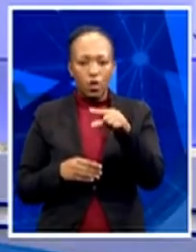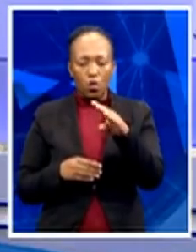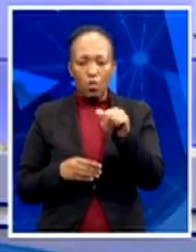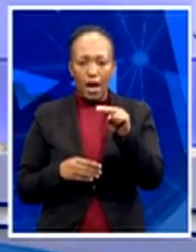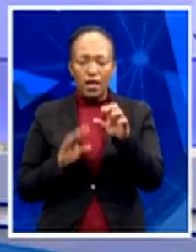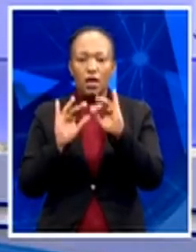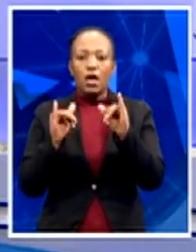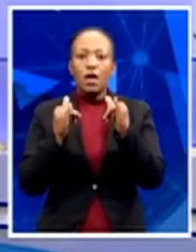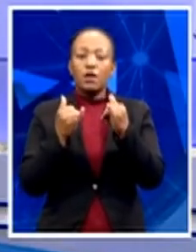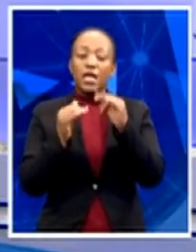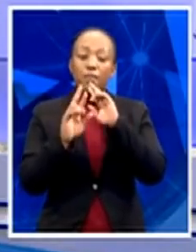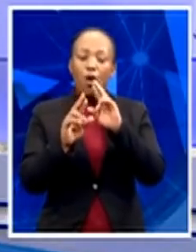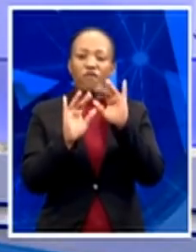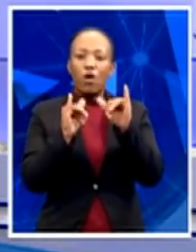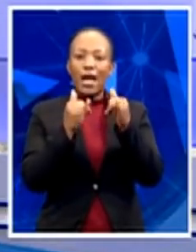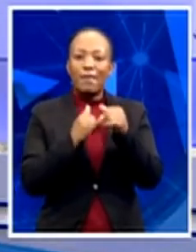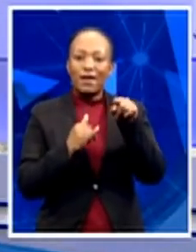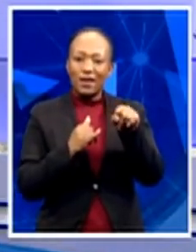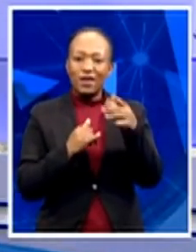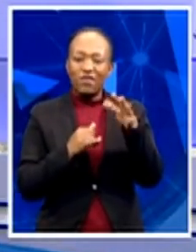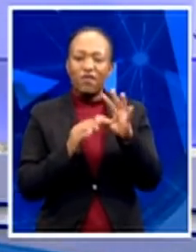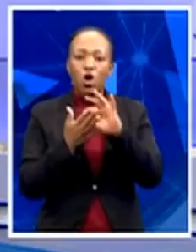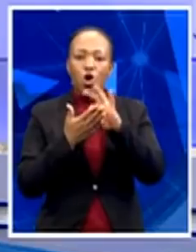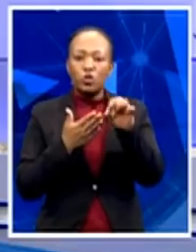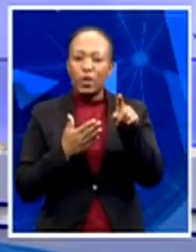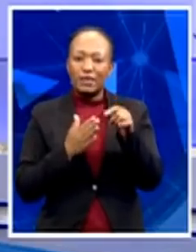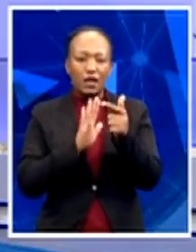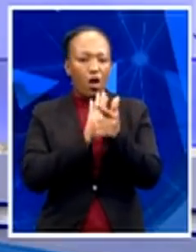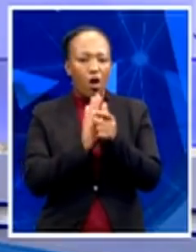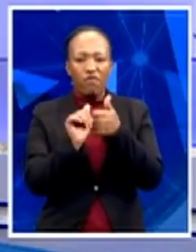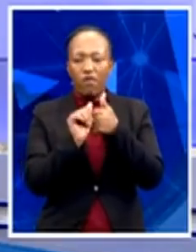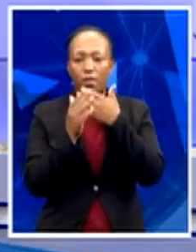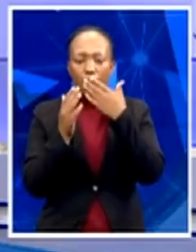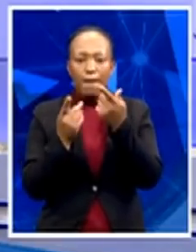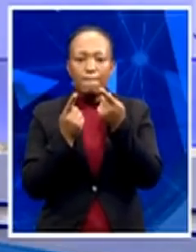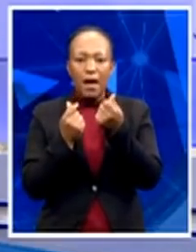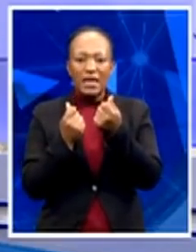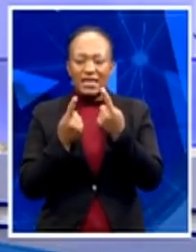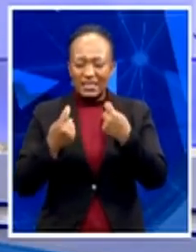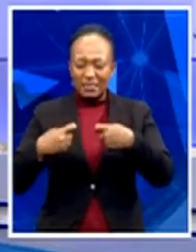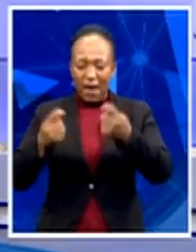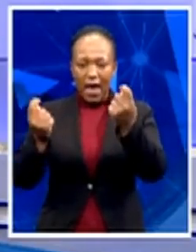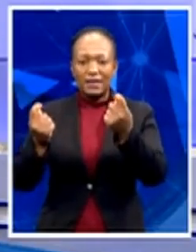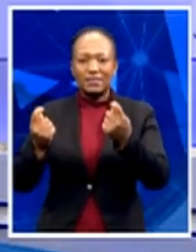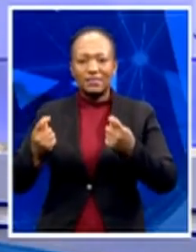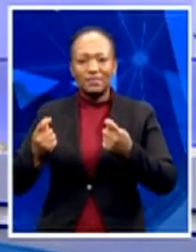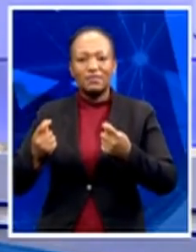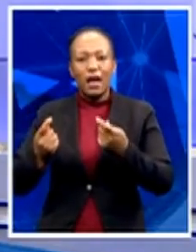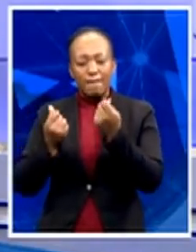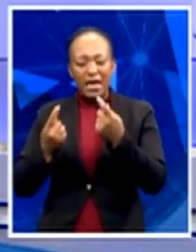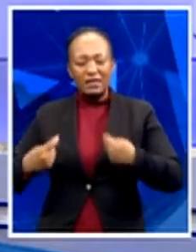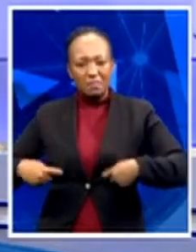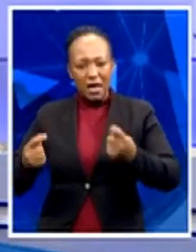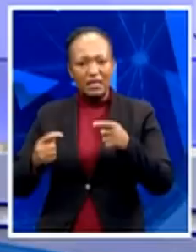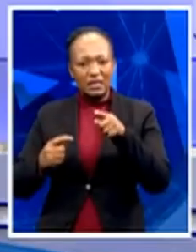the contract was irregular and money spent on communications on this contract was